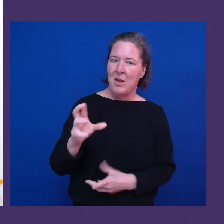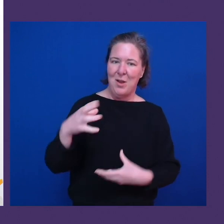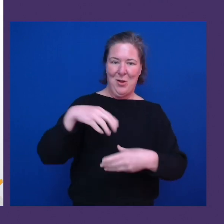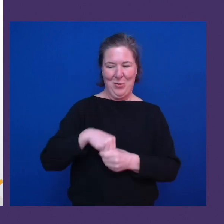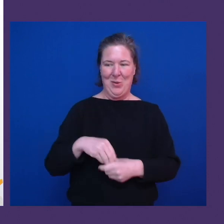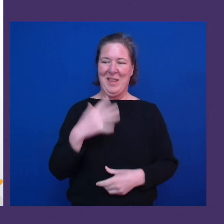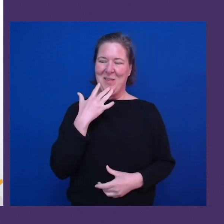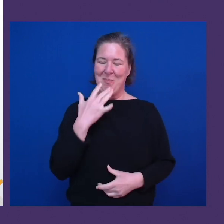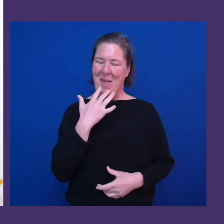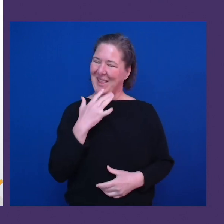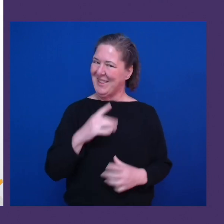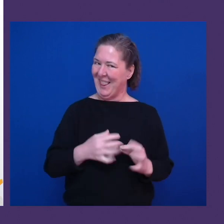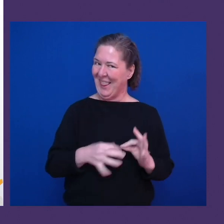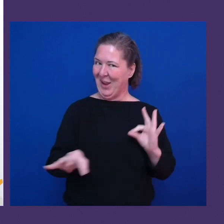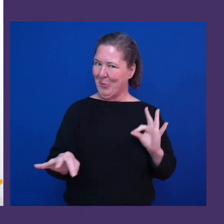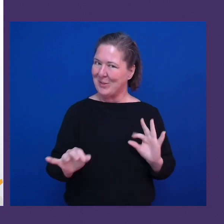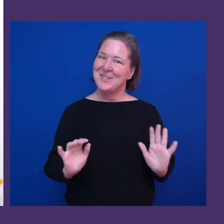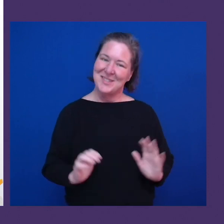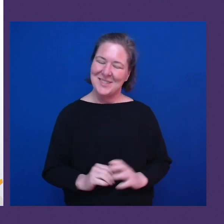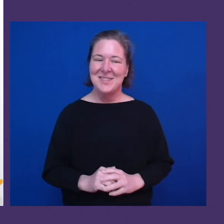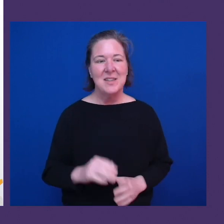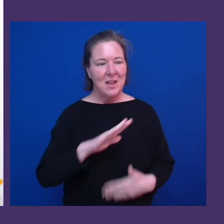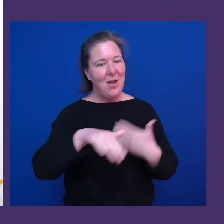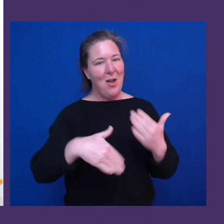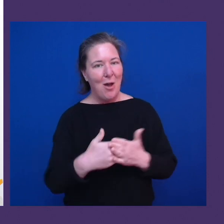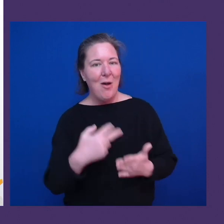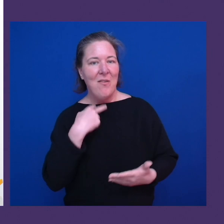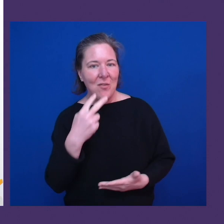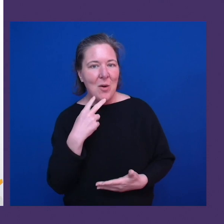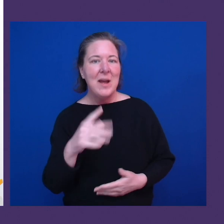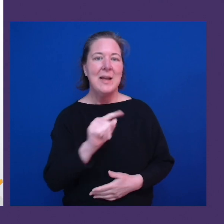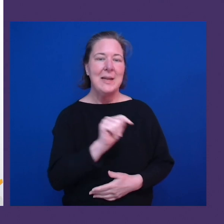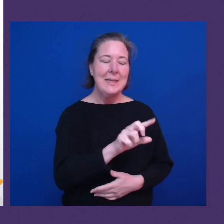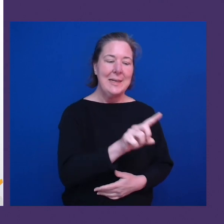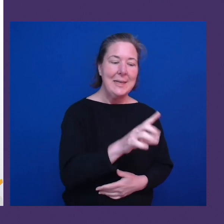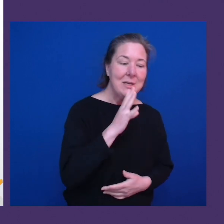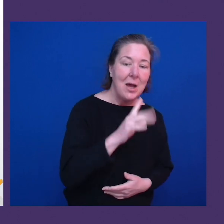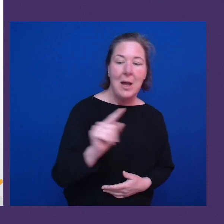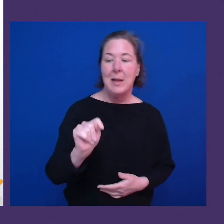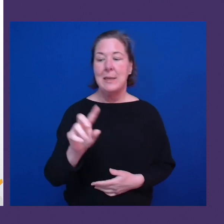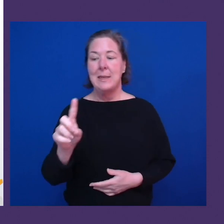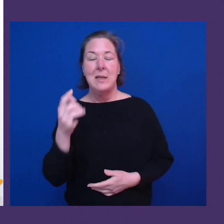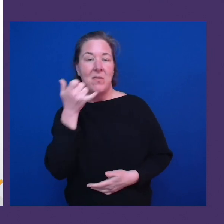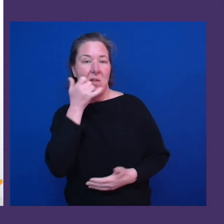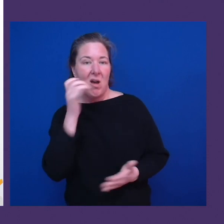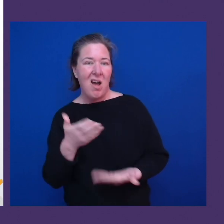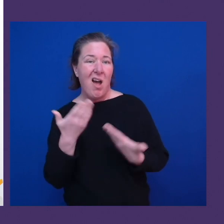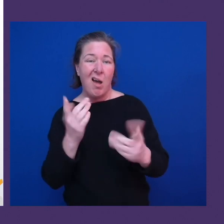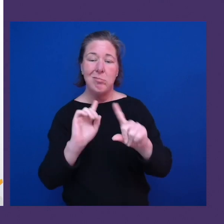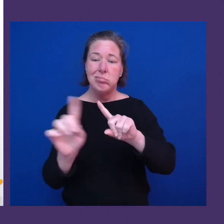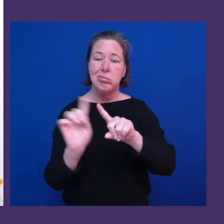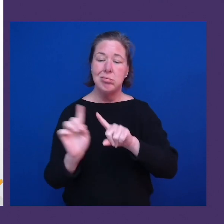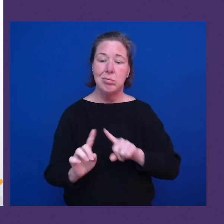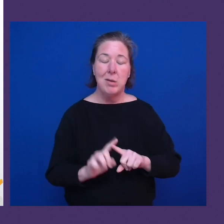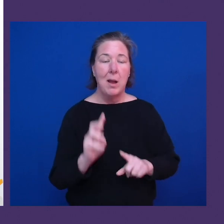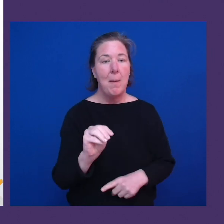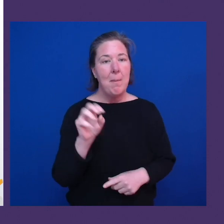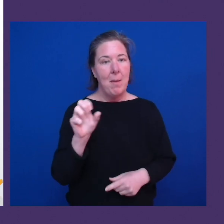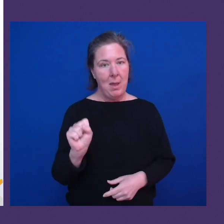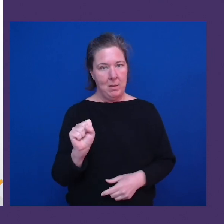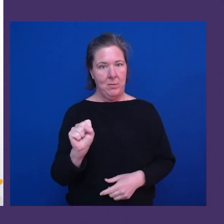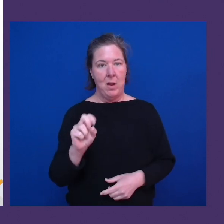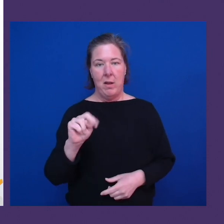all. So as for all voices, TD Talk and TD Phone together offer many different Microsoft Neural voices to choose